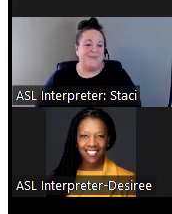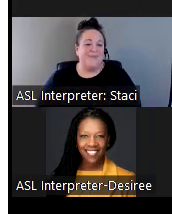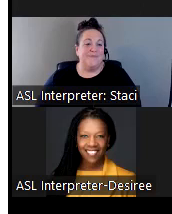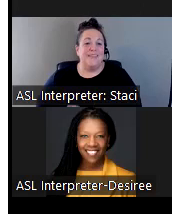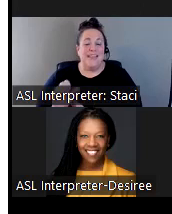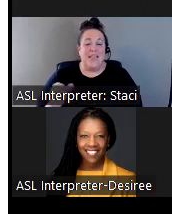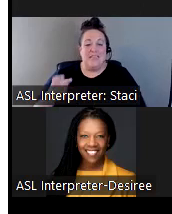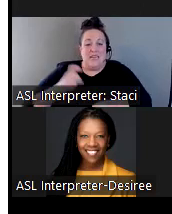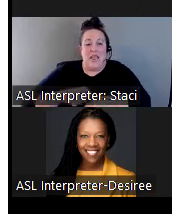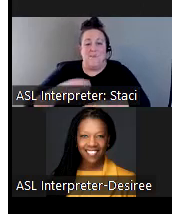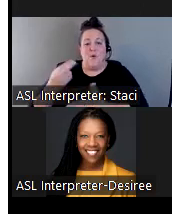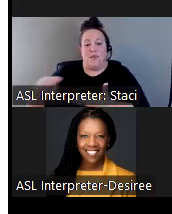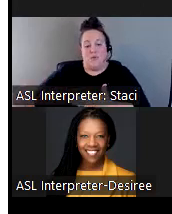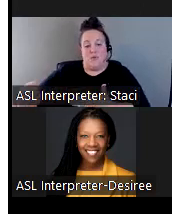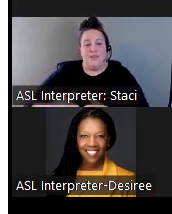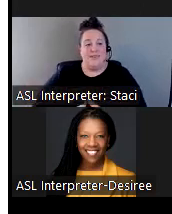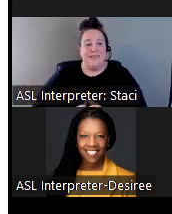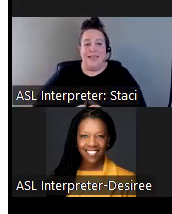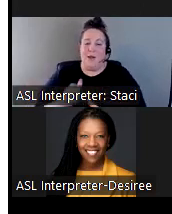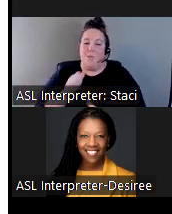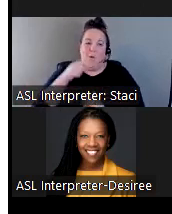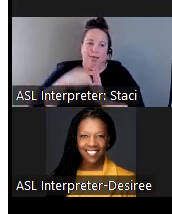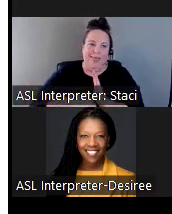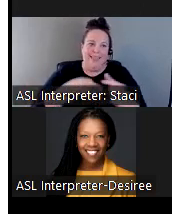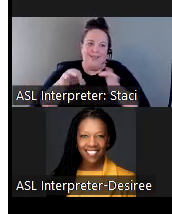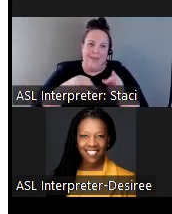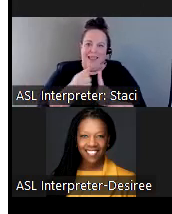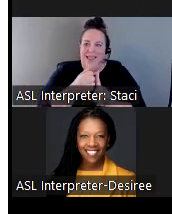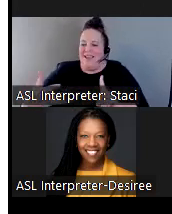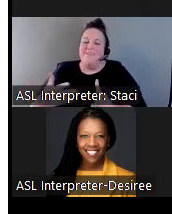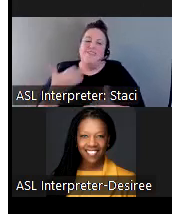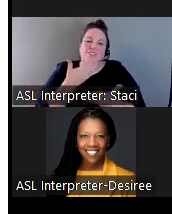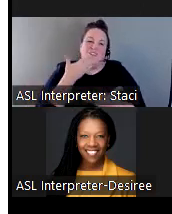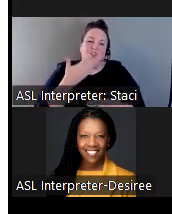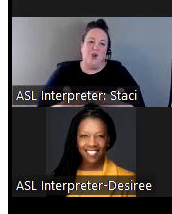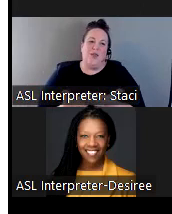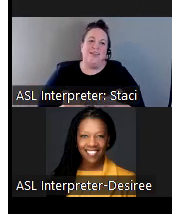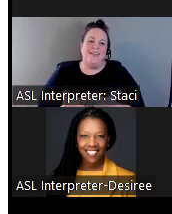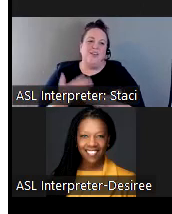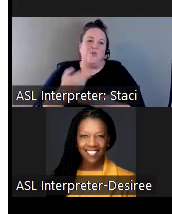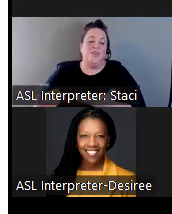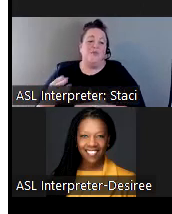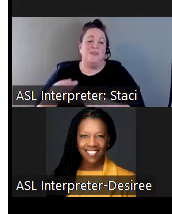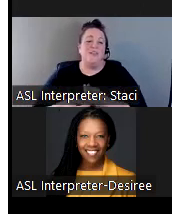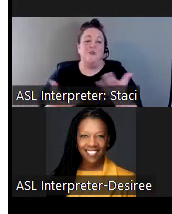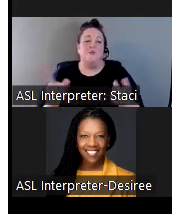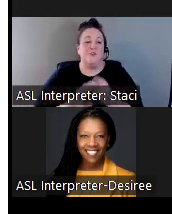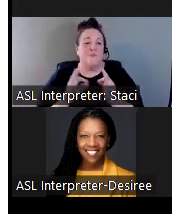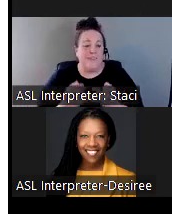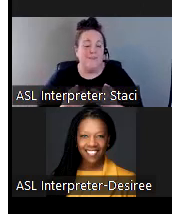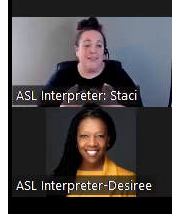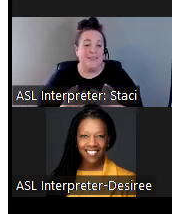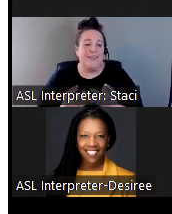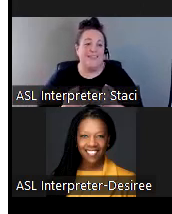Just-in-time resources, I won't go into detail, but this is a really great brochure you can download as well to hand out to your families. It